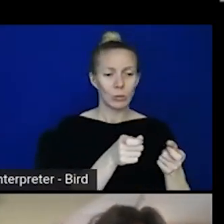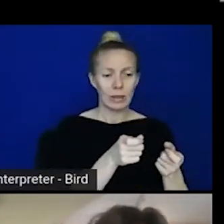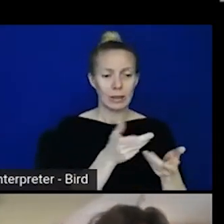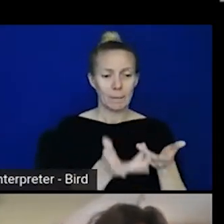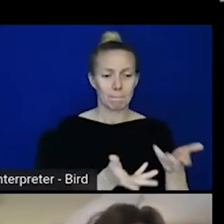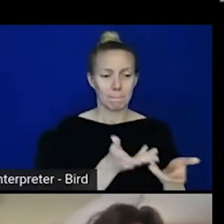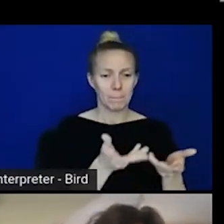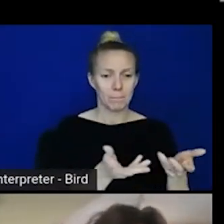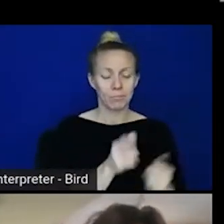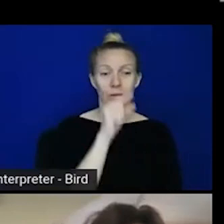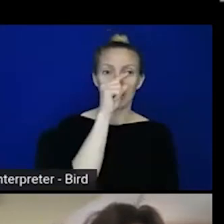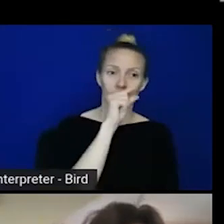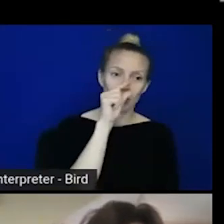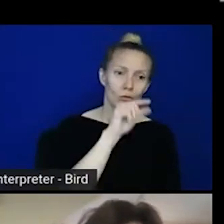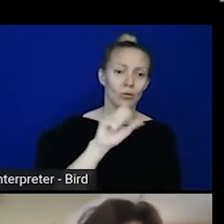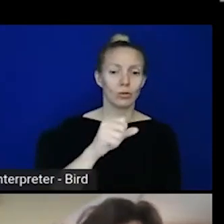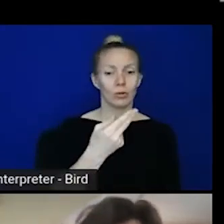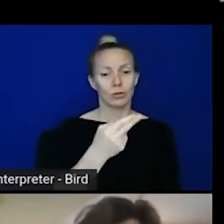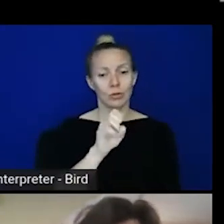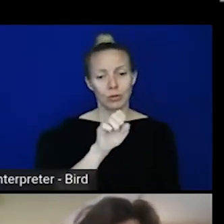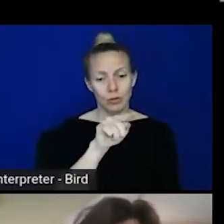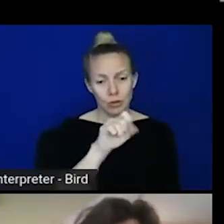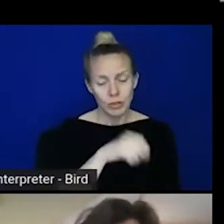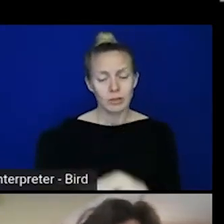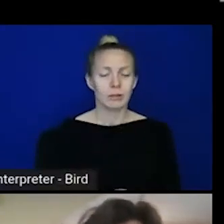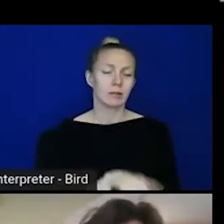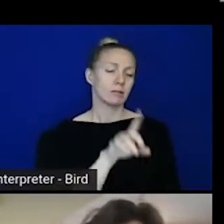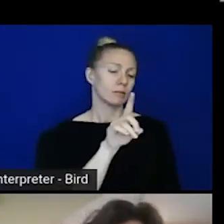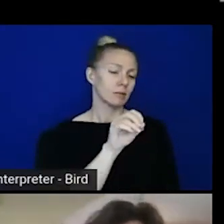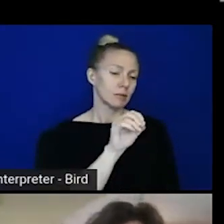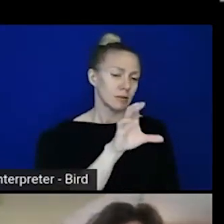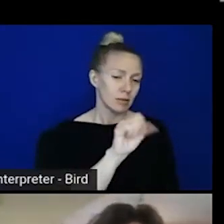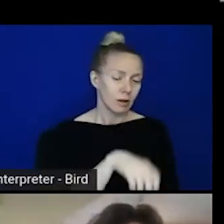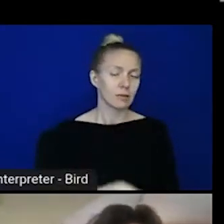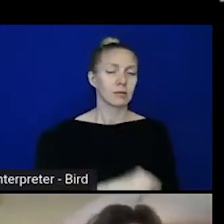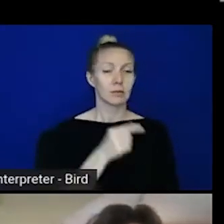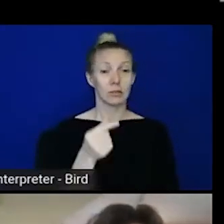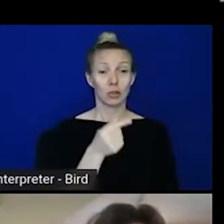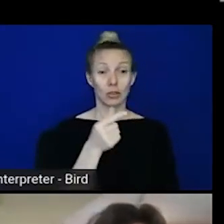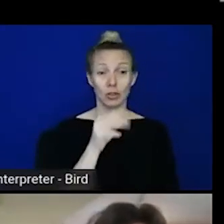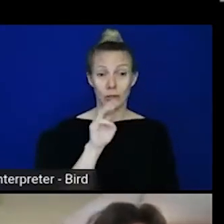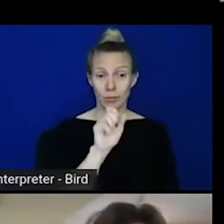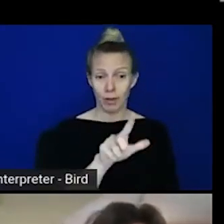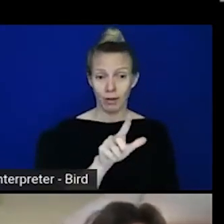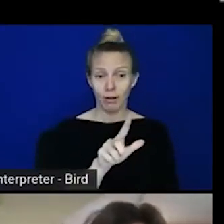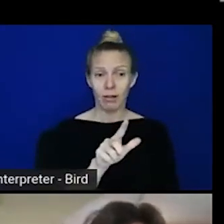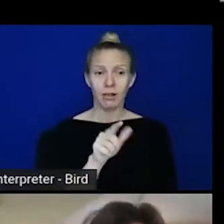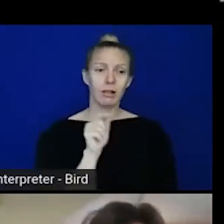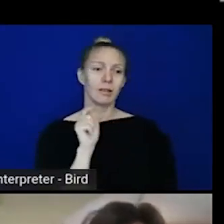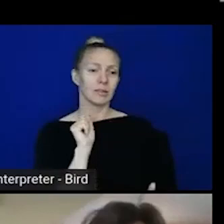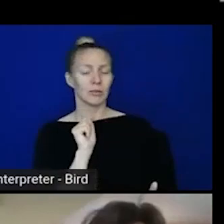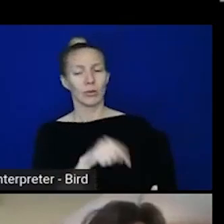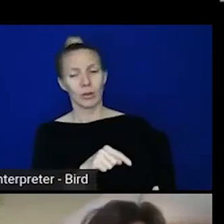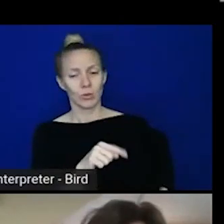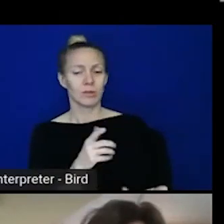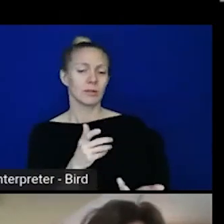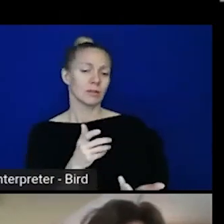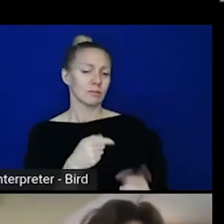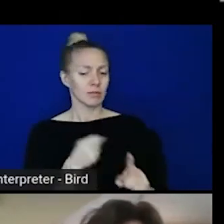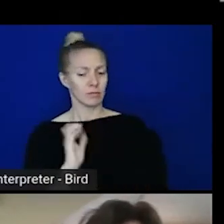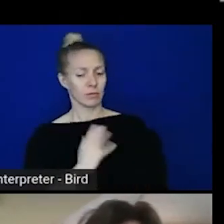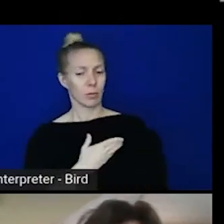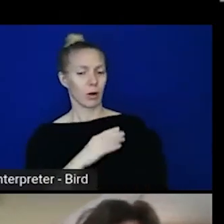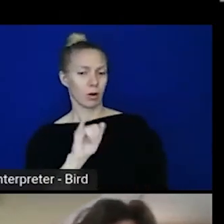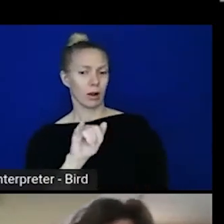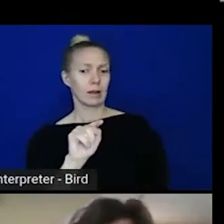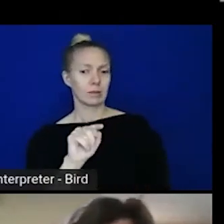Google Sheets, Docs, Gmail, etc. And so this was owned by our IT department, and it